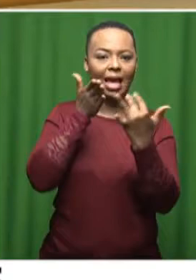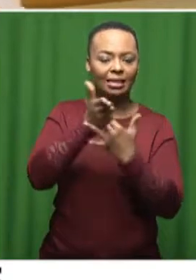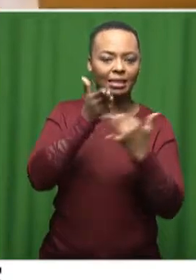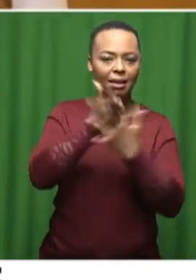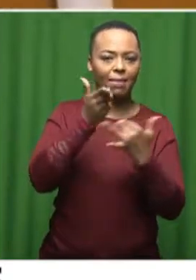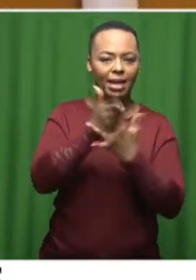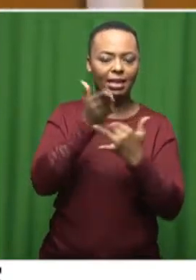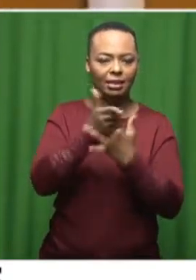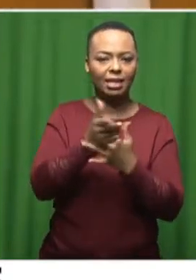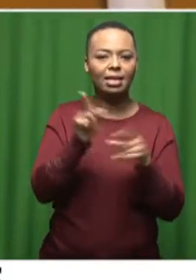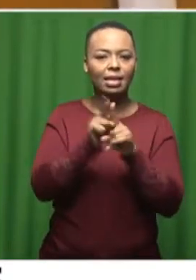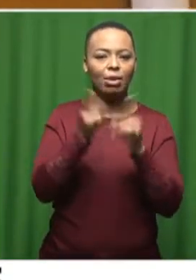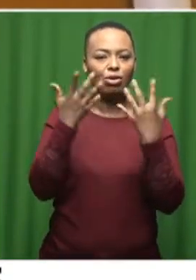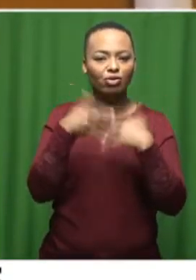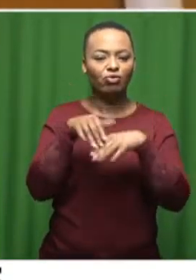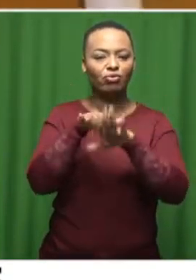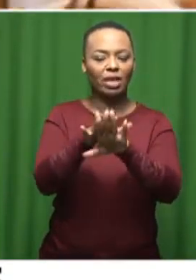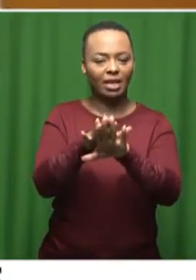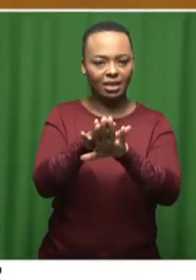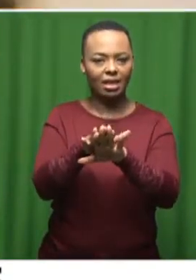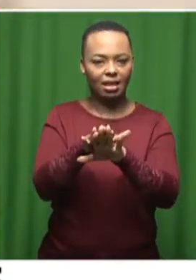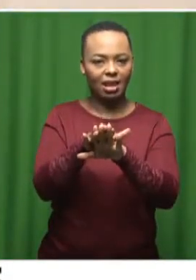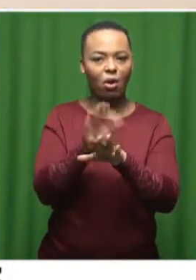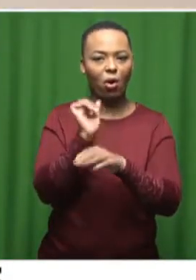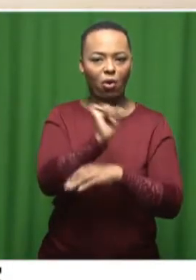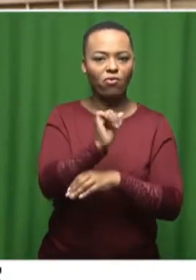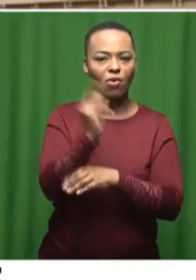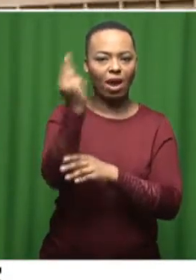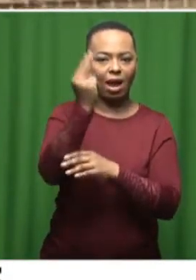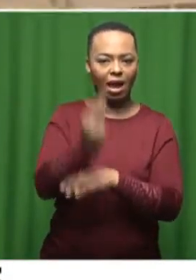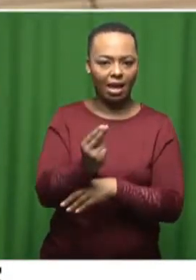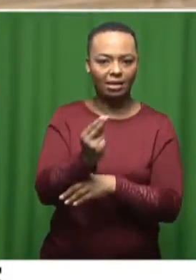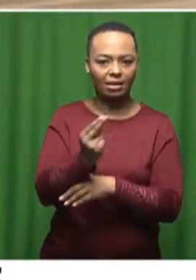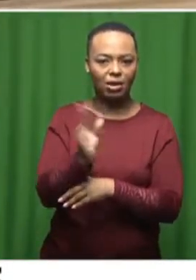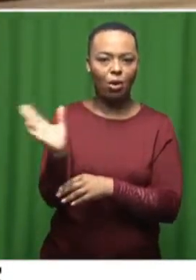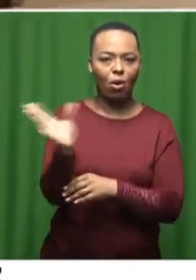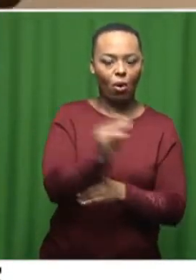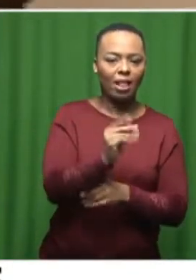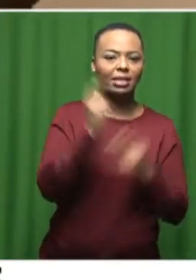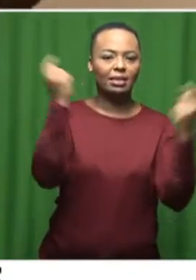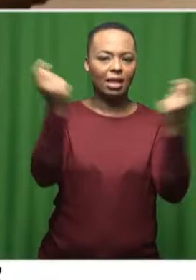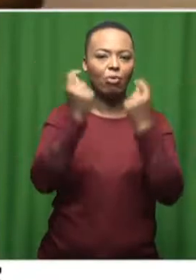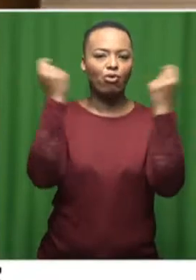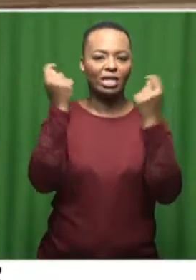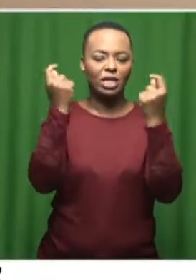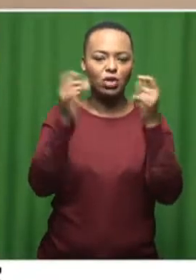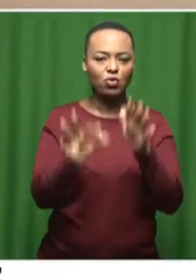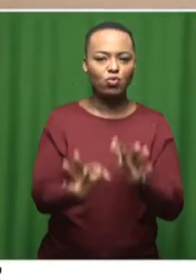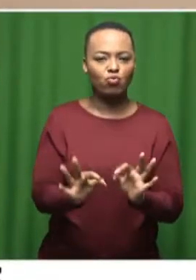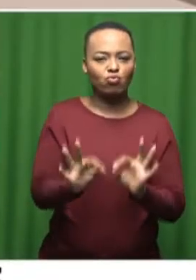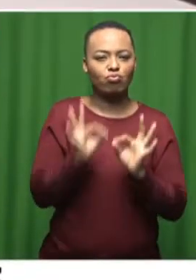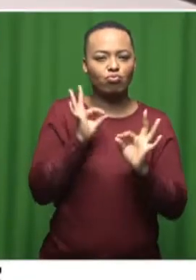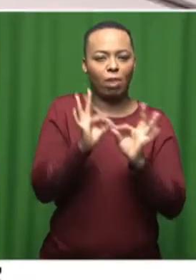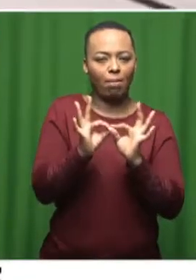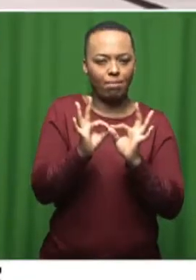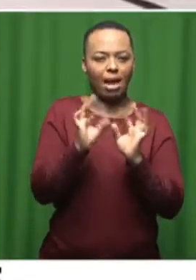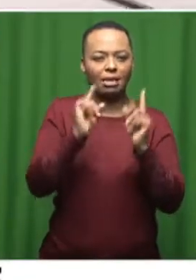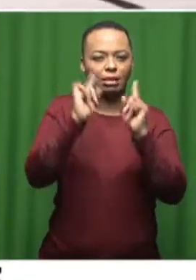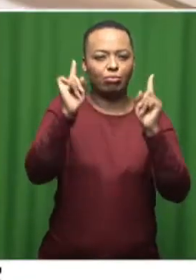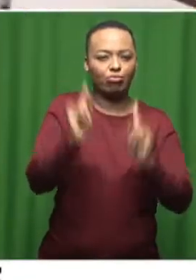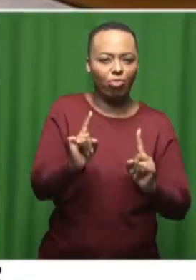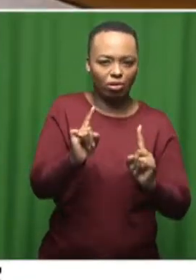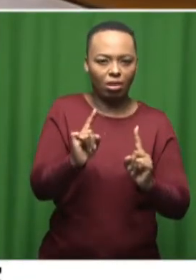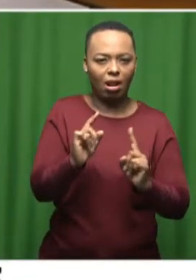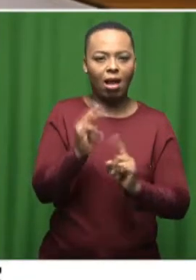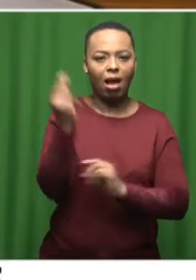accessibility and integration into the arts, all while celebrating the uniqueness that these artists